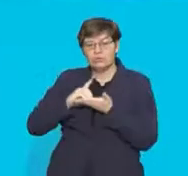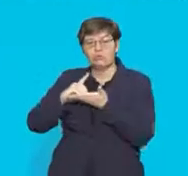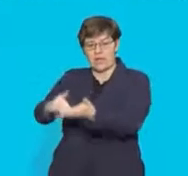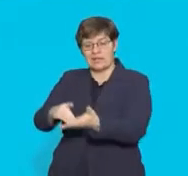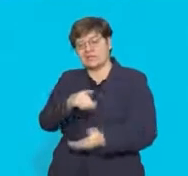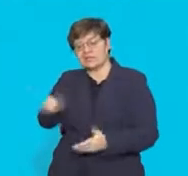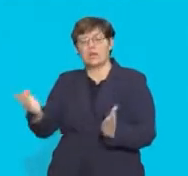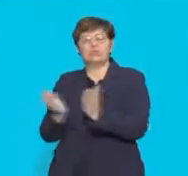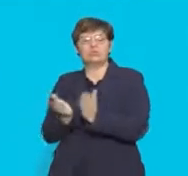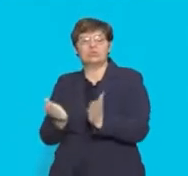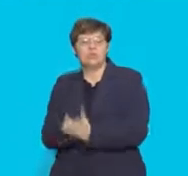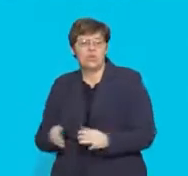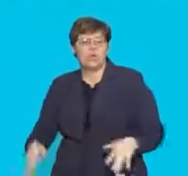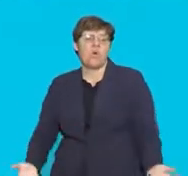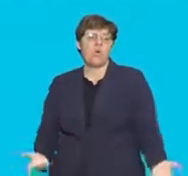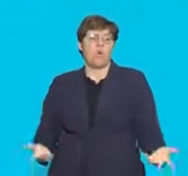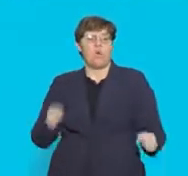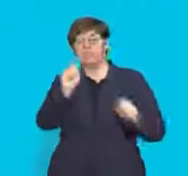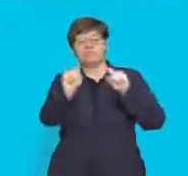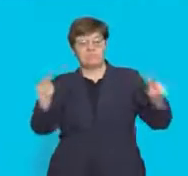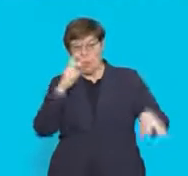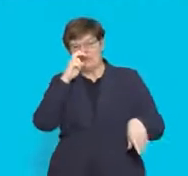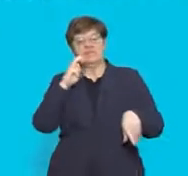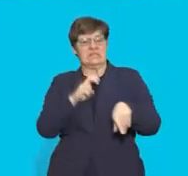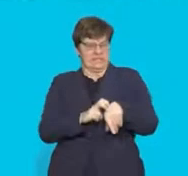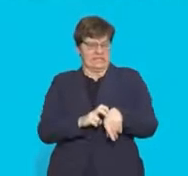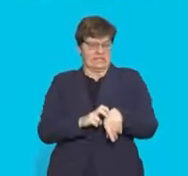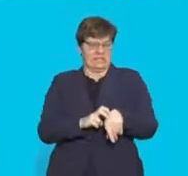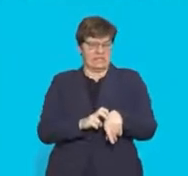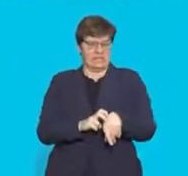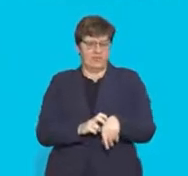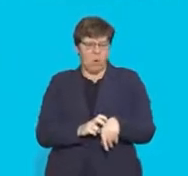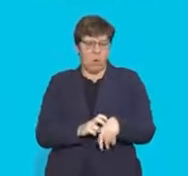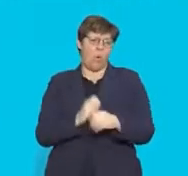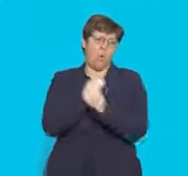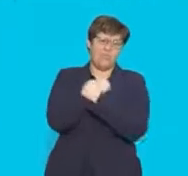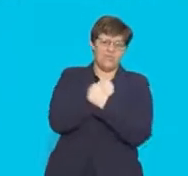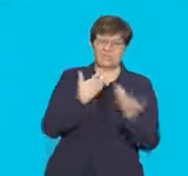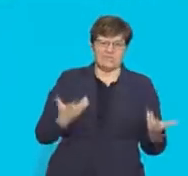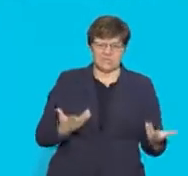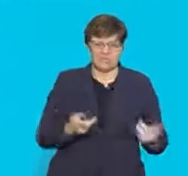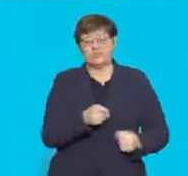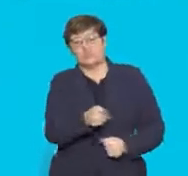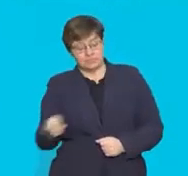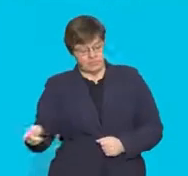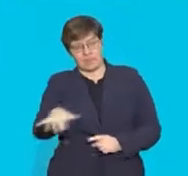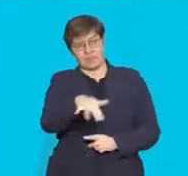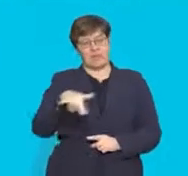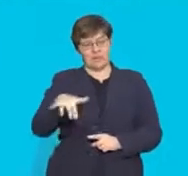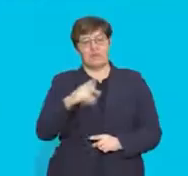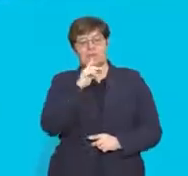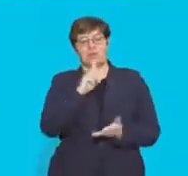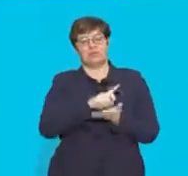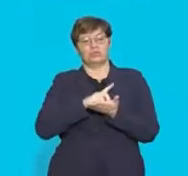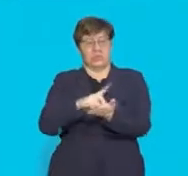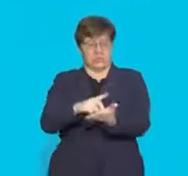an indigent school or to somebody that needs it, an orphanage or wherever else, and therefore that will be seen as